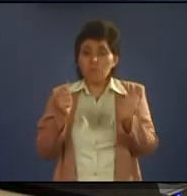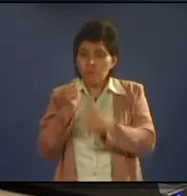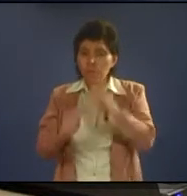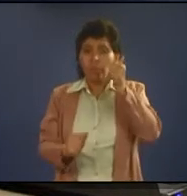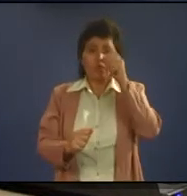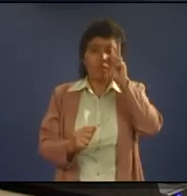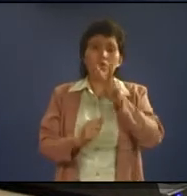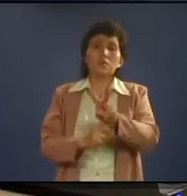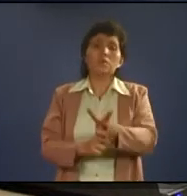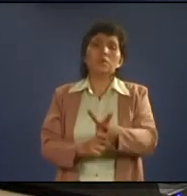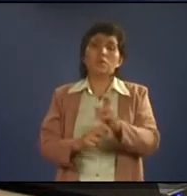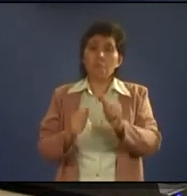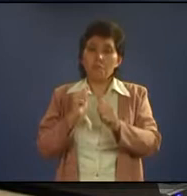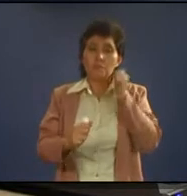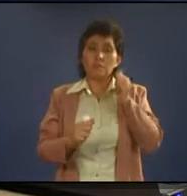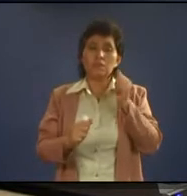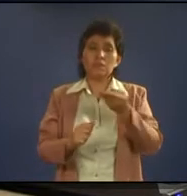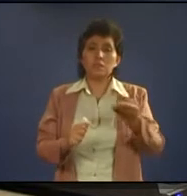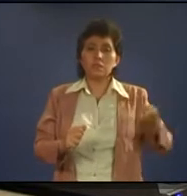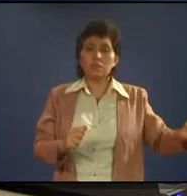the things that you cannot see